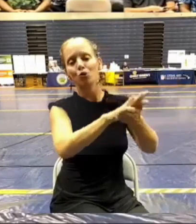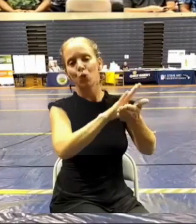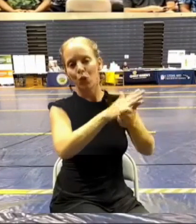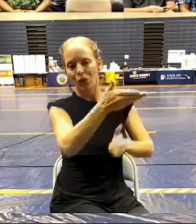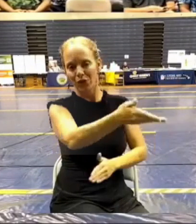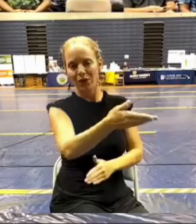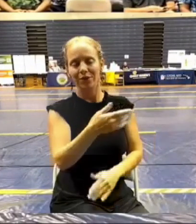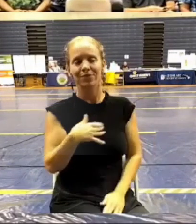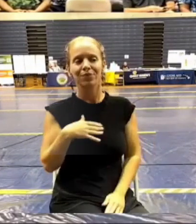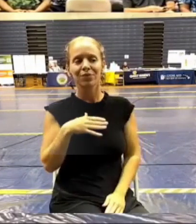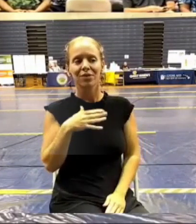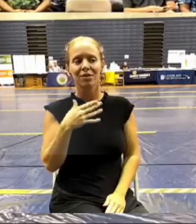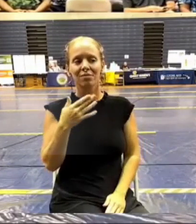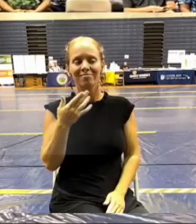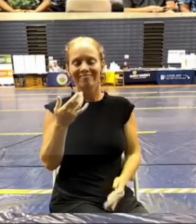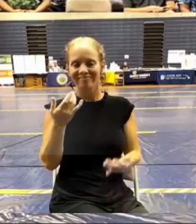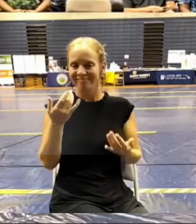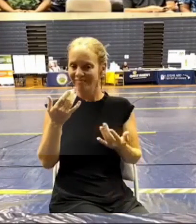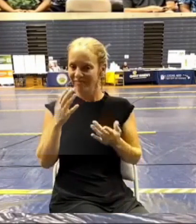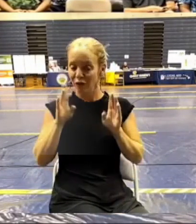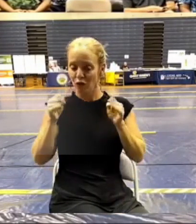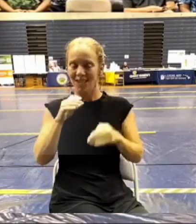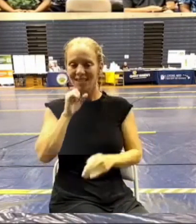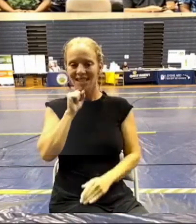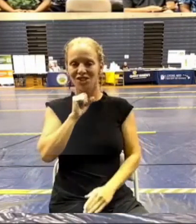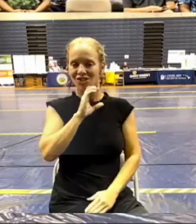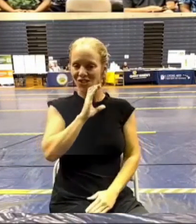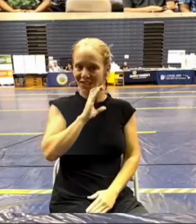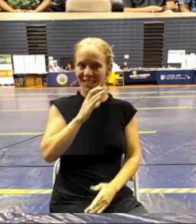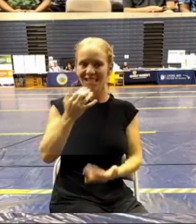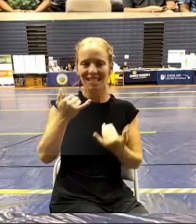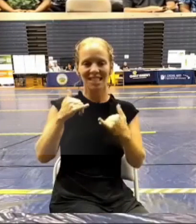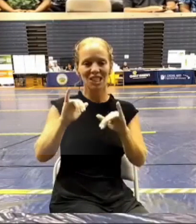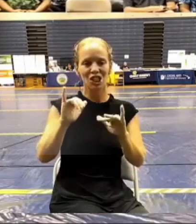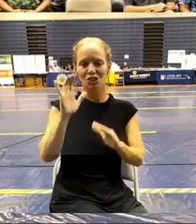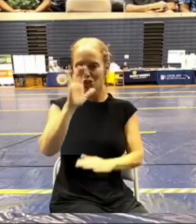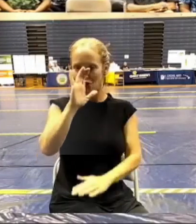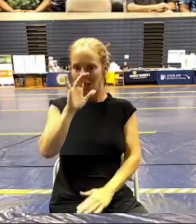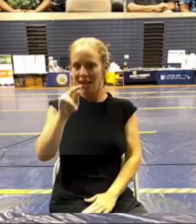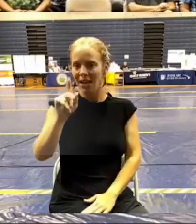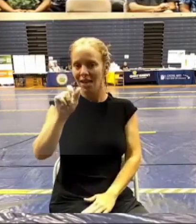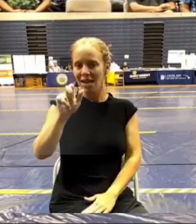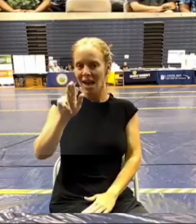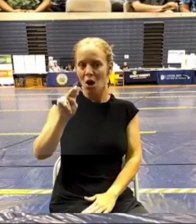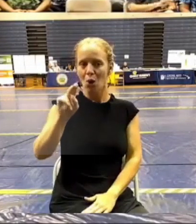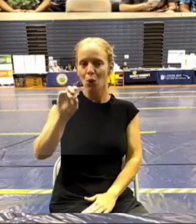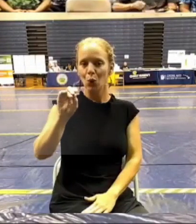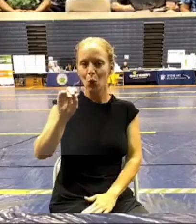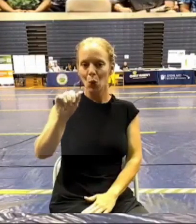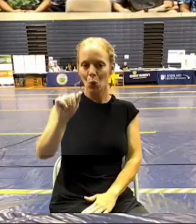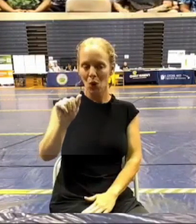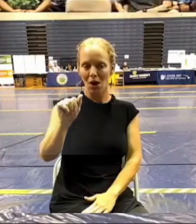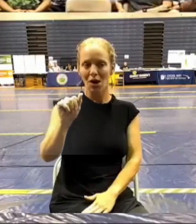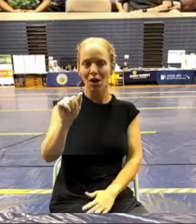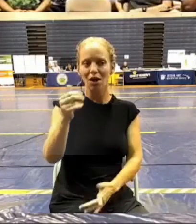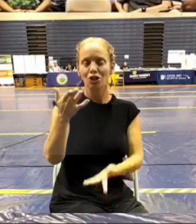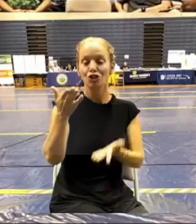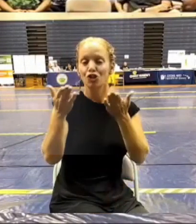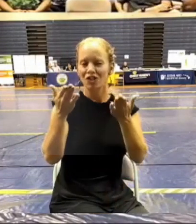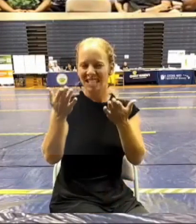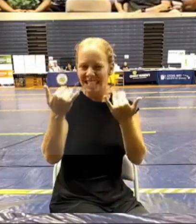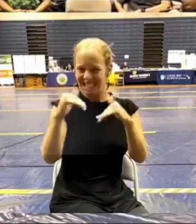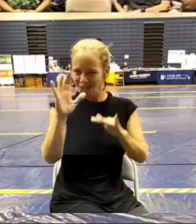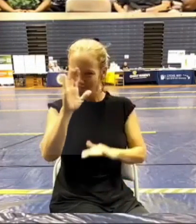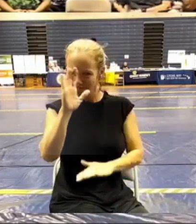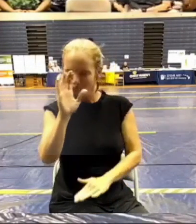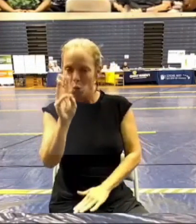Also, the seniors are still looking for the Kaunoa Senior Services West Maui location to have for them, so they're